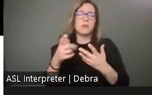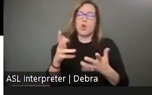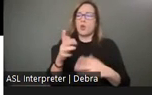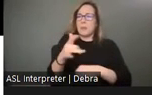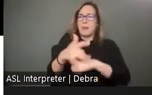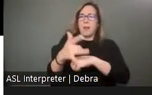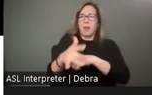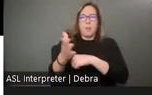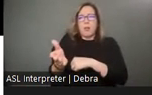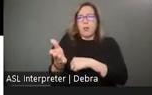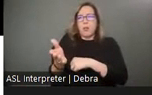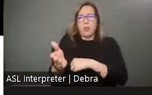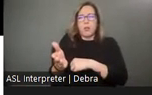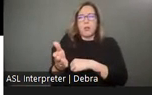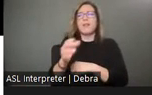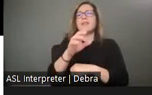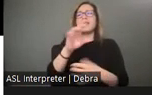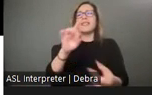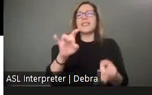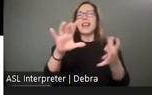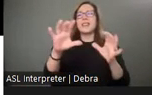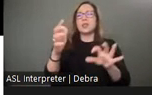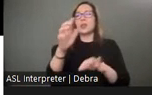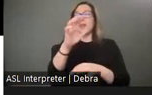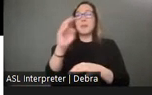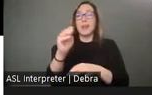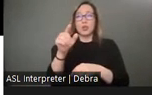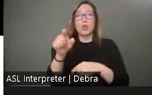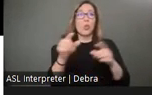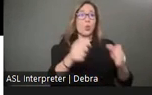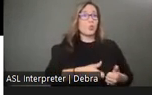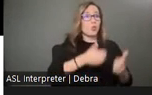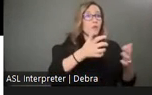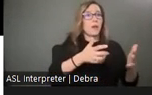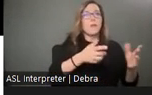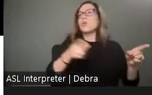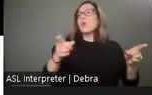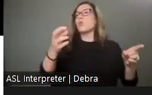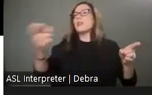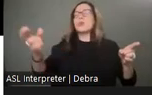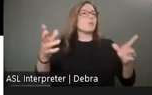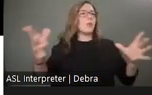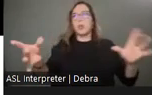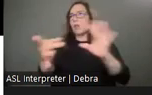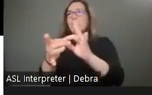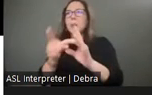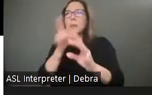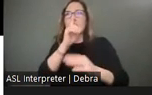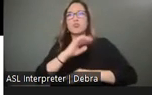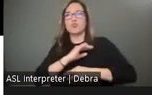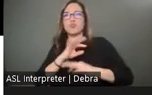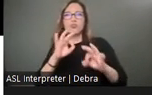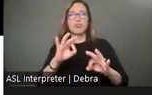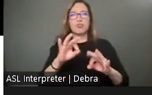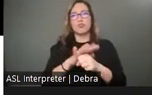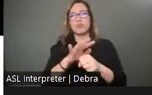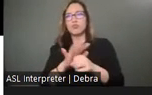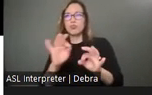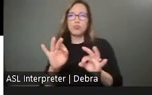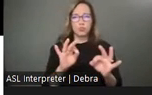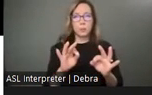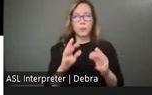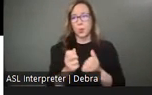that the disaster case managers can connect survivors to the resources to address those unmet needs. But without those resources, the